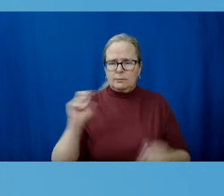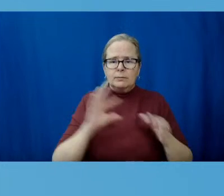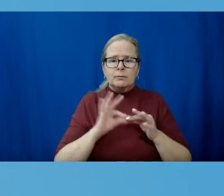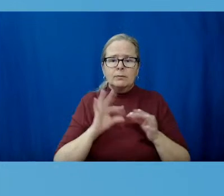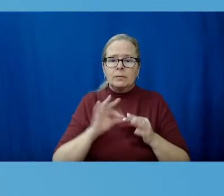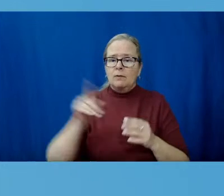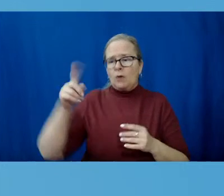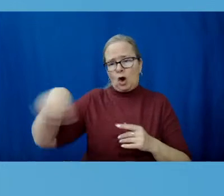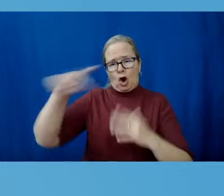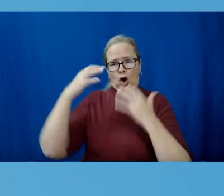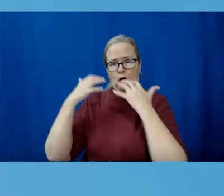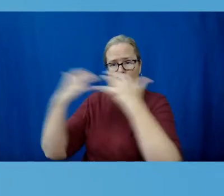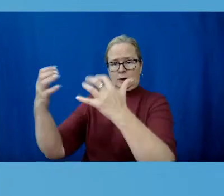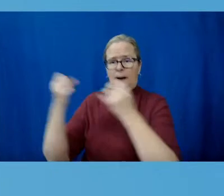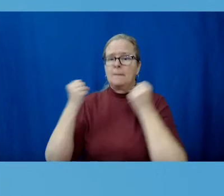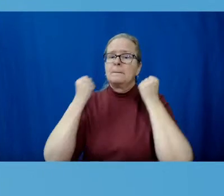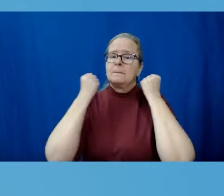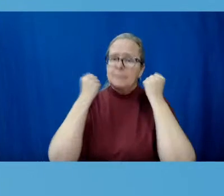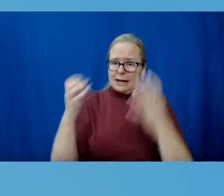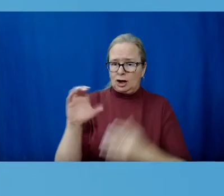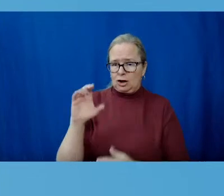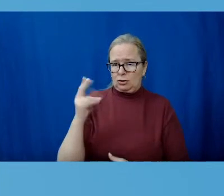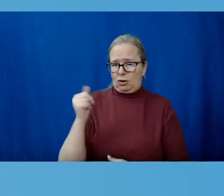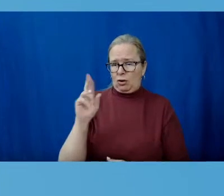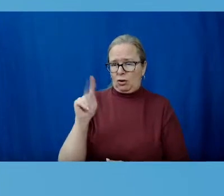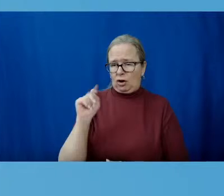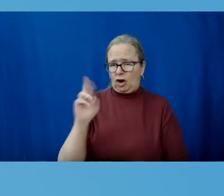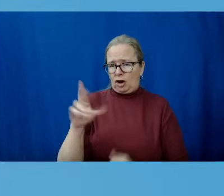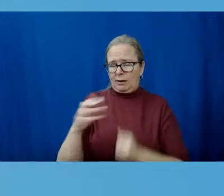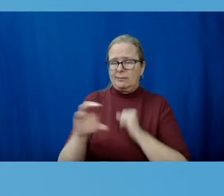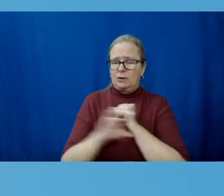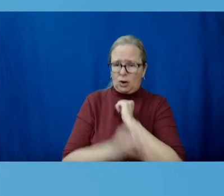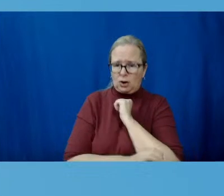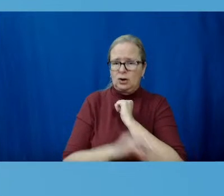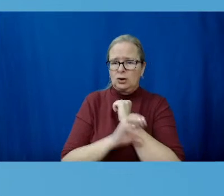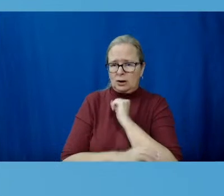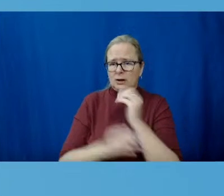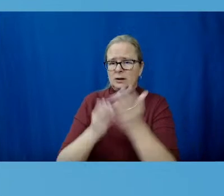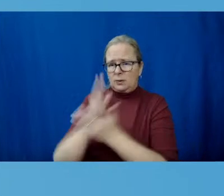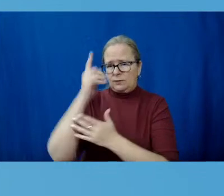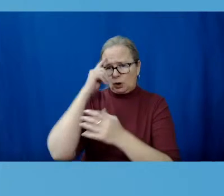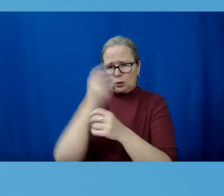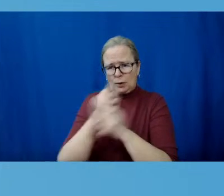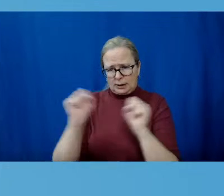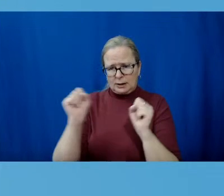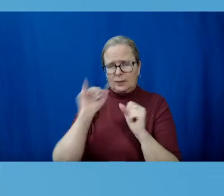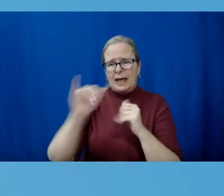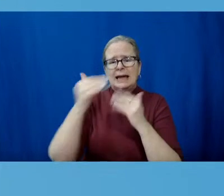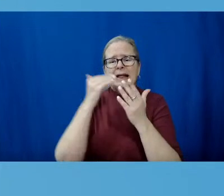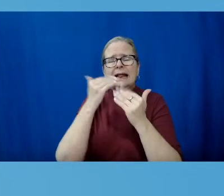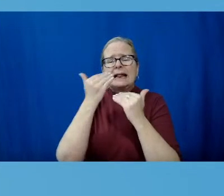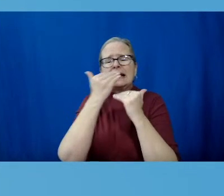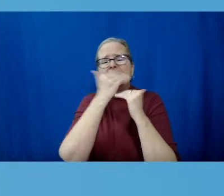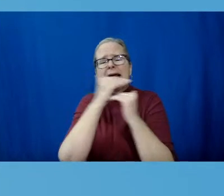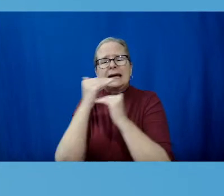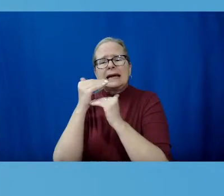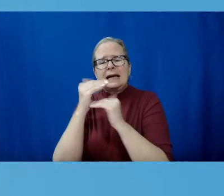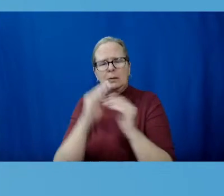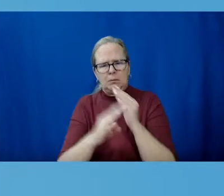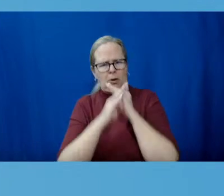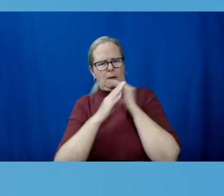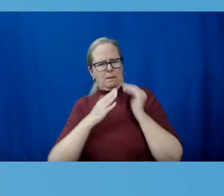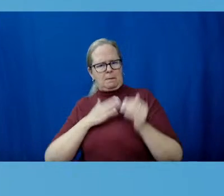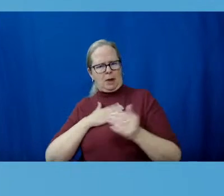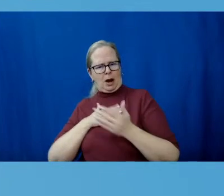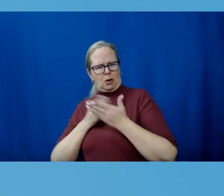legal claims infringe on their charter rights. And it is true that a variety of the public health measures do limit our charter